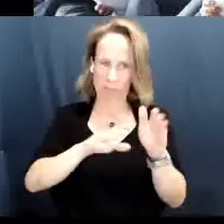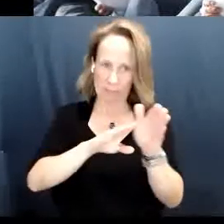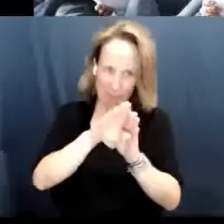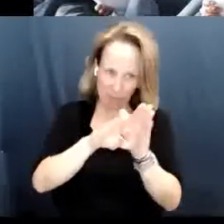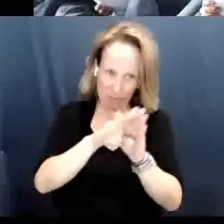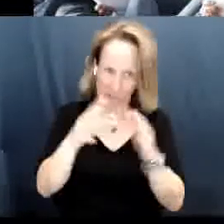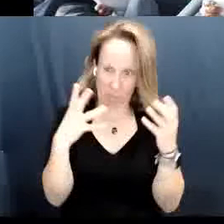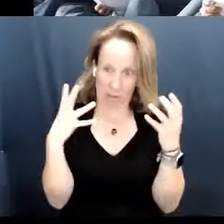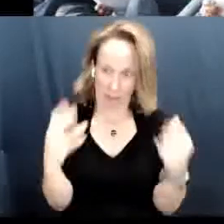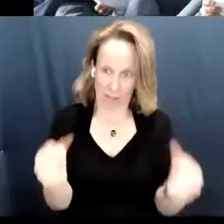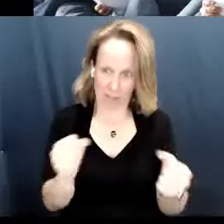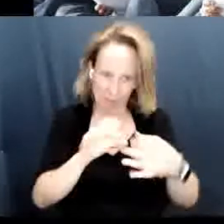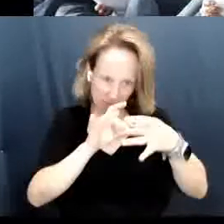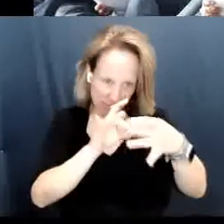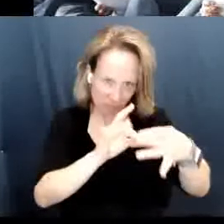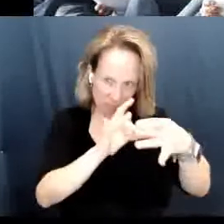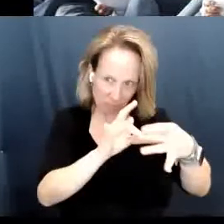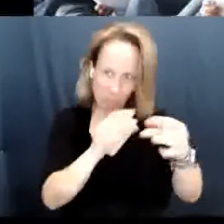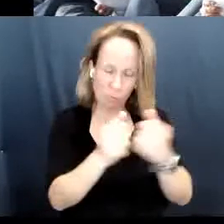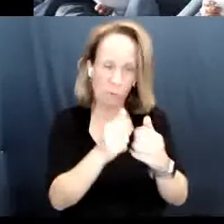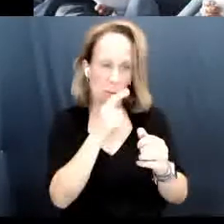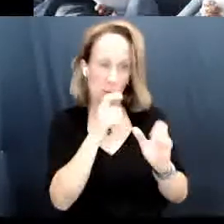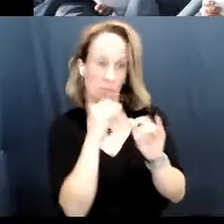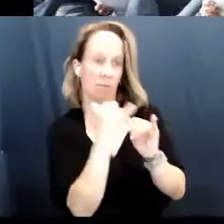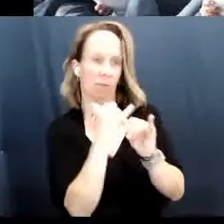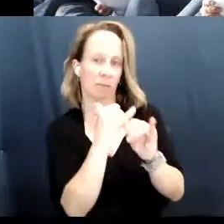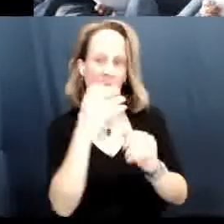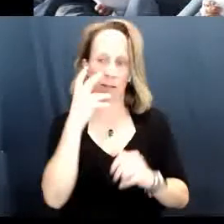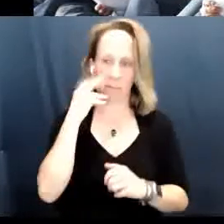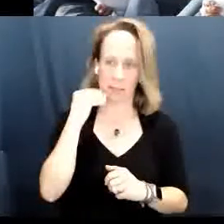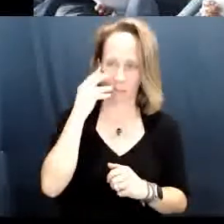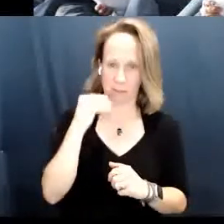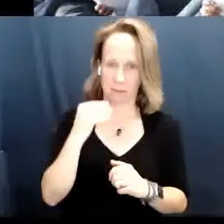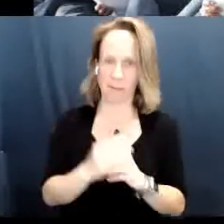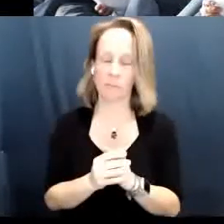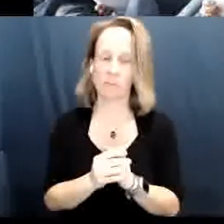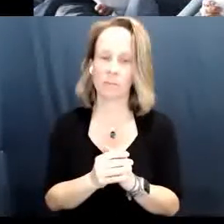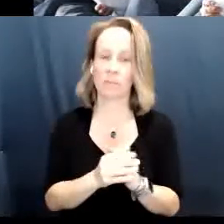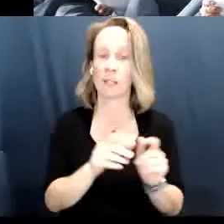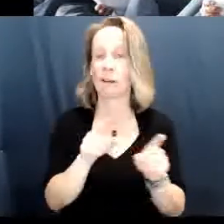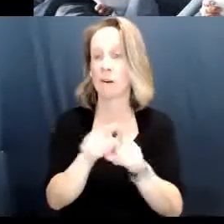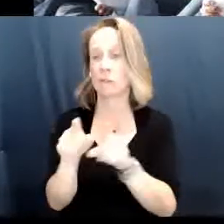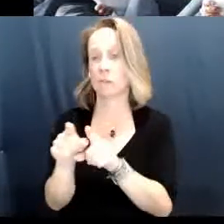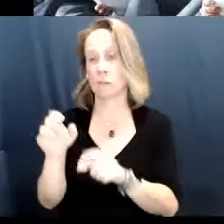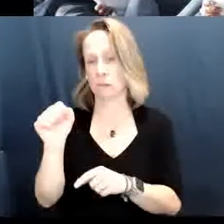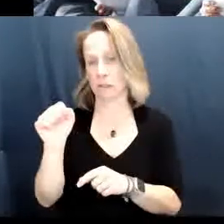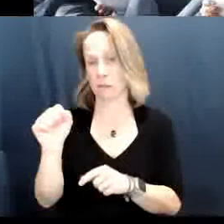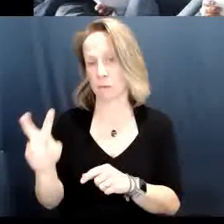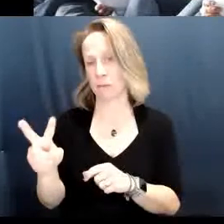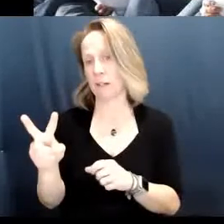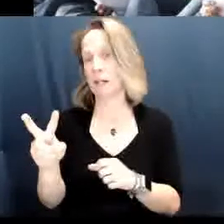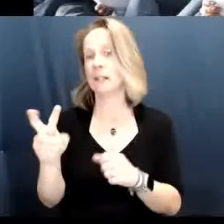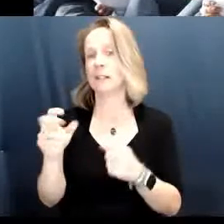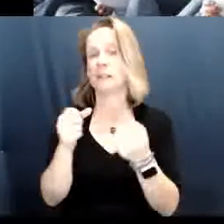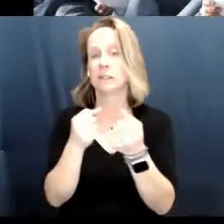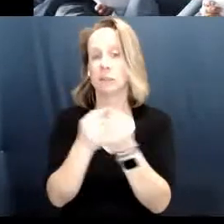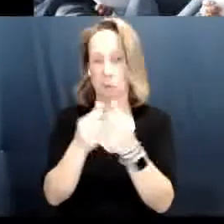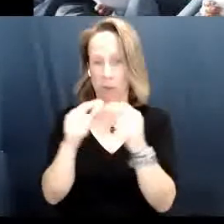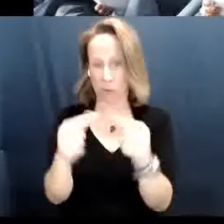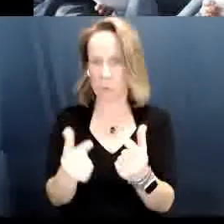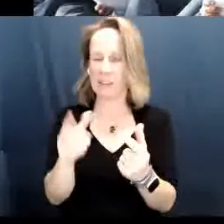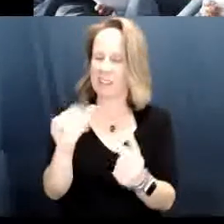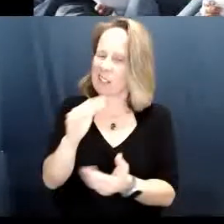similar experiences. Also, sexual violence support groups are a part of those core services of sexual